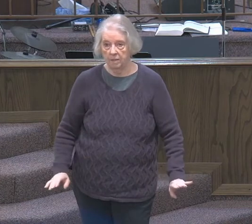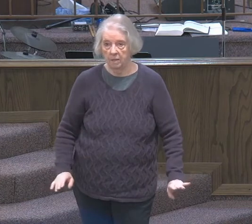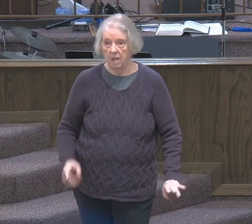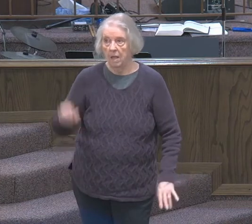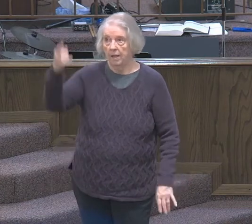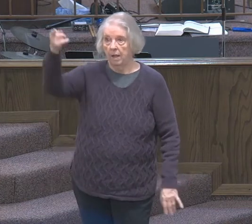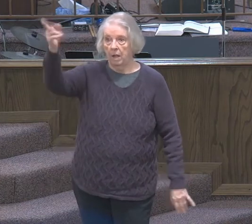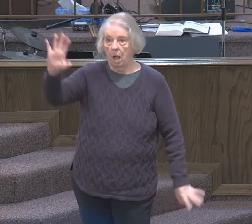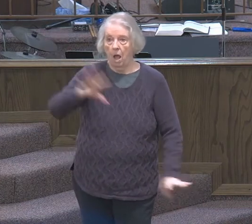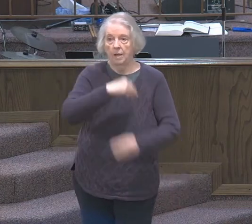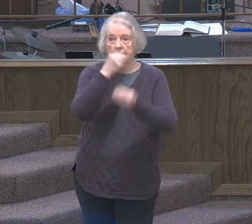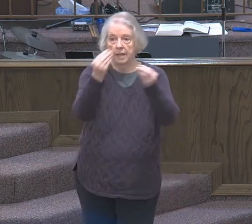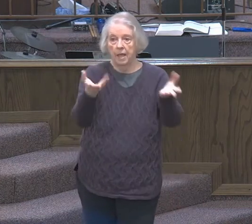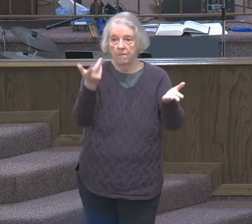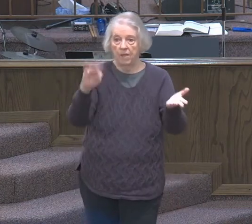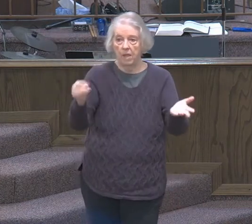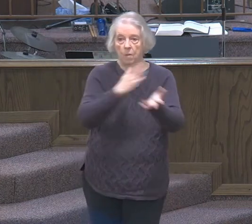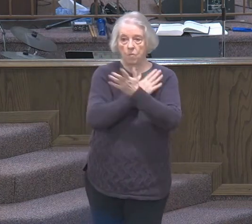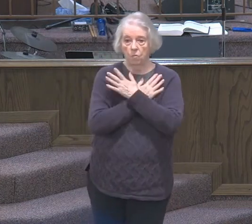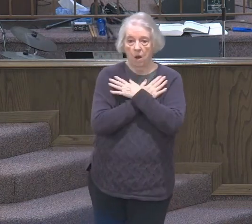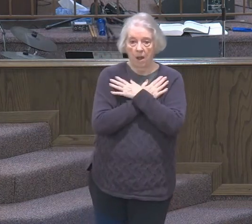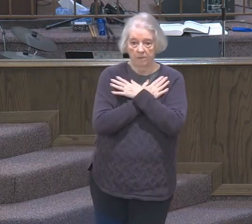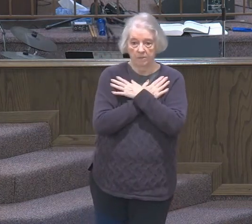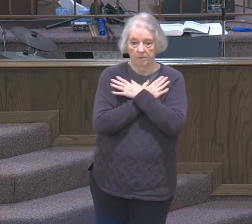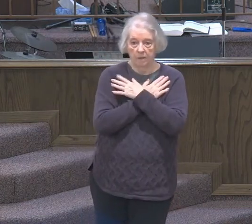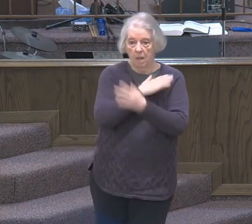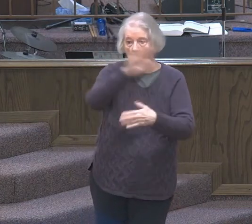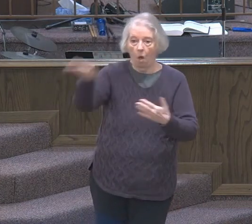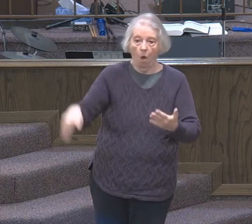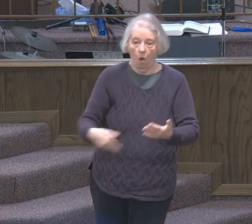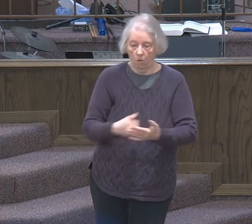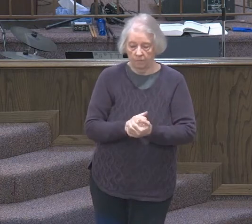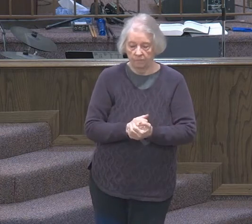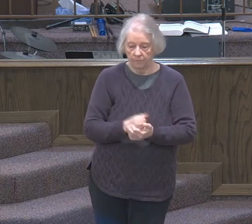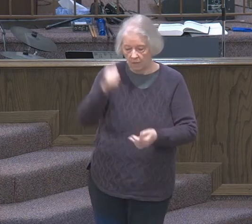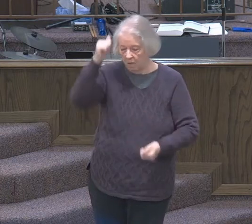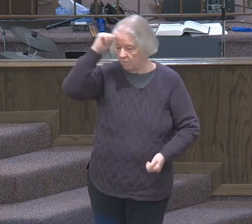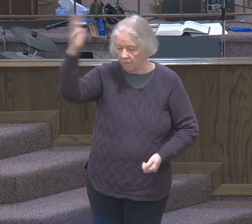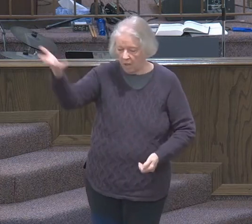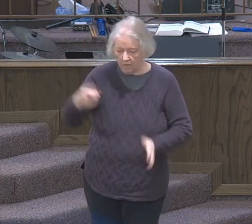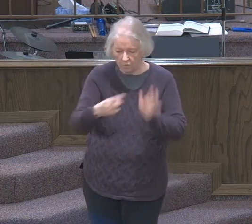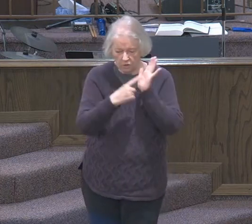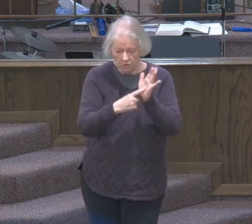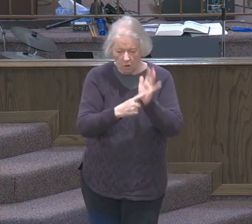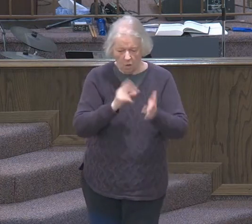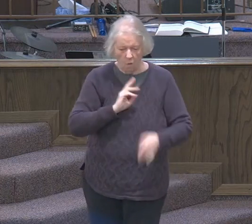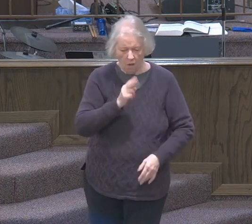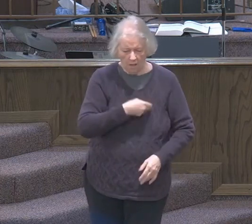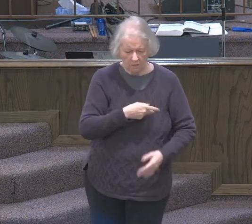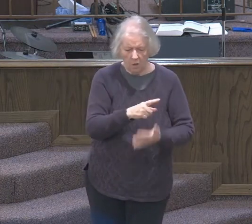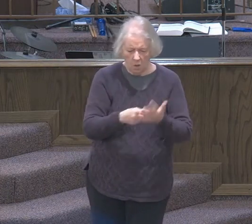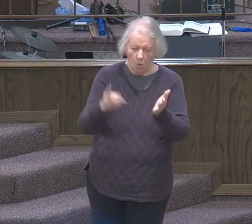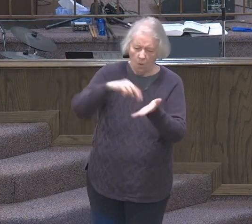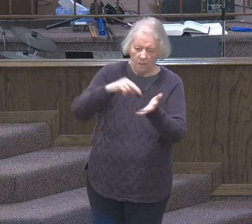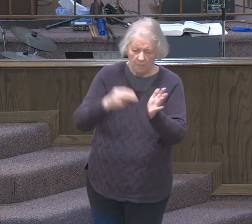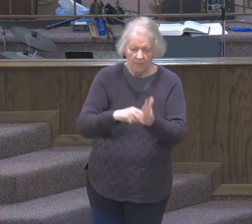of your word and you would show us worship. Let us experience worship this morning